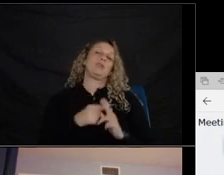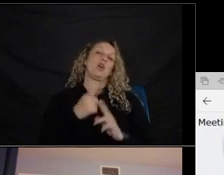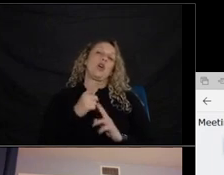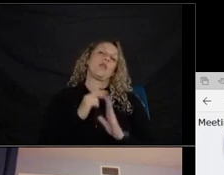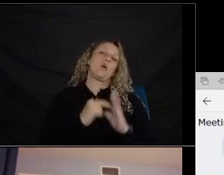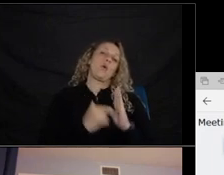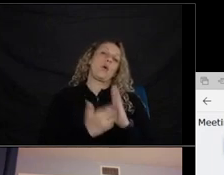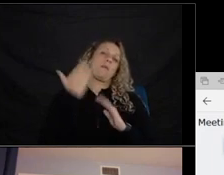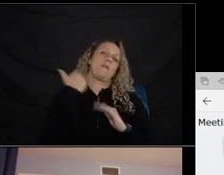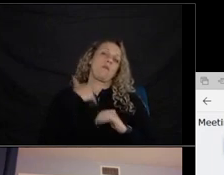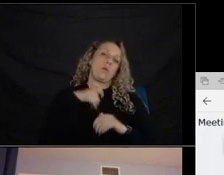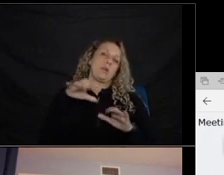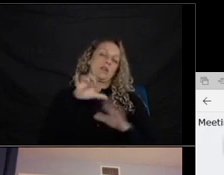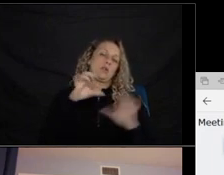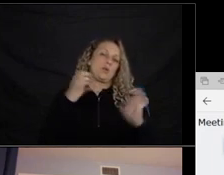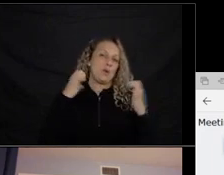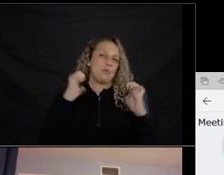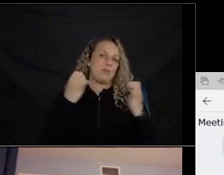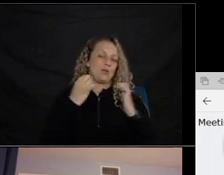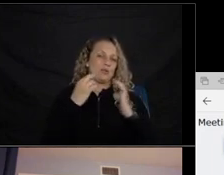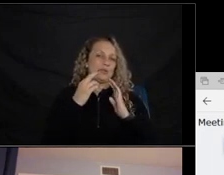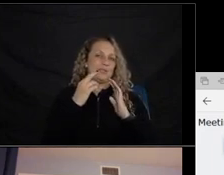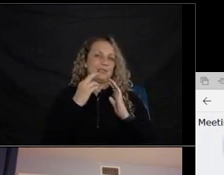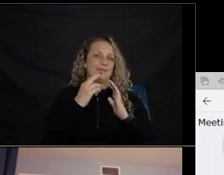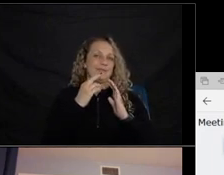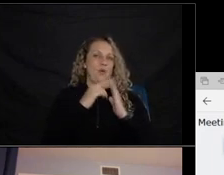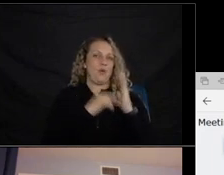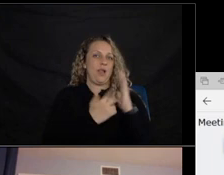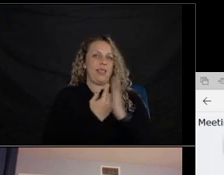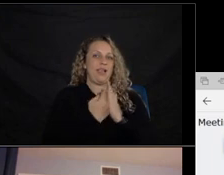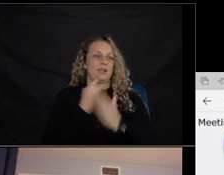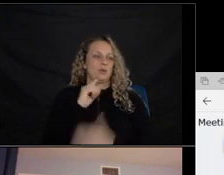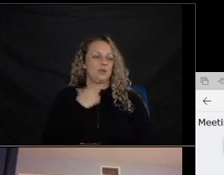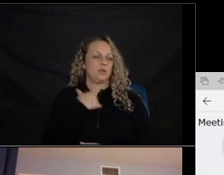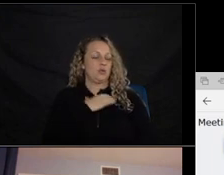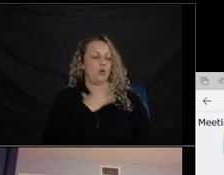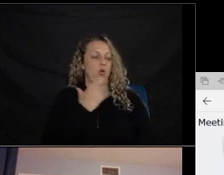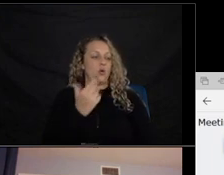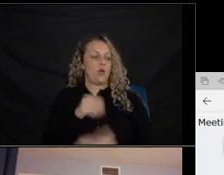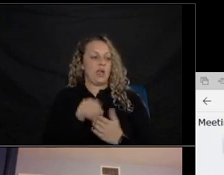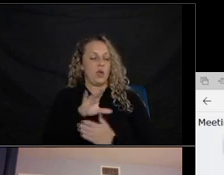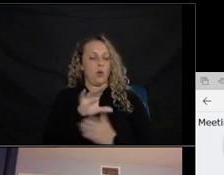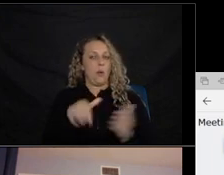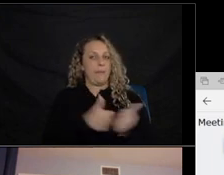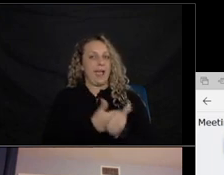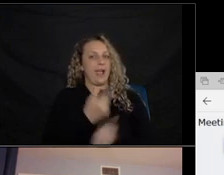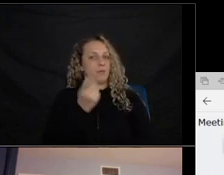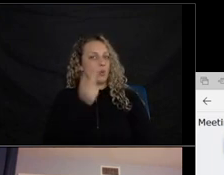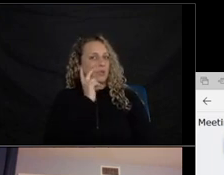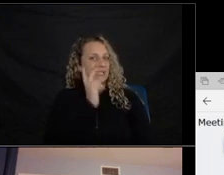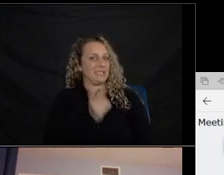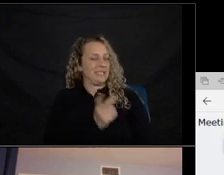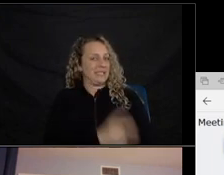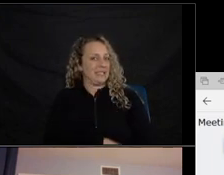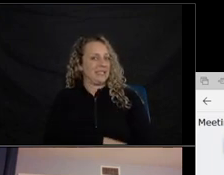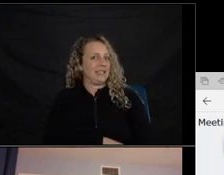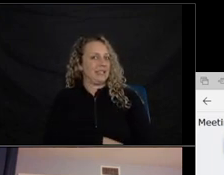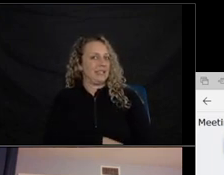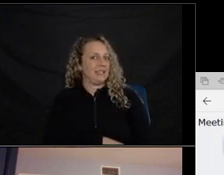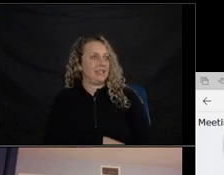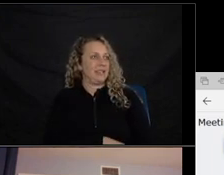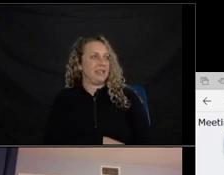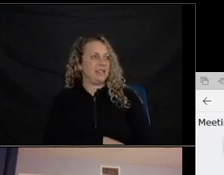before we needed to do an emergency ordinance last week. So in your backup, you will see in